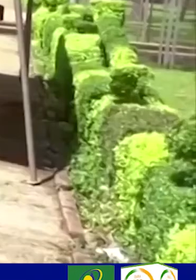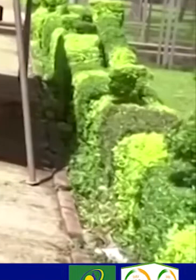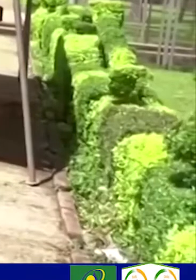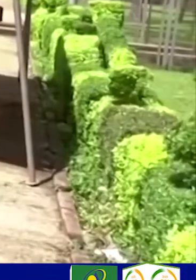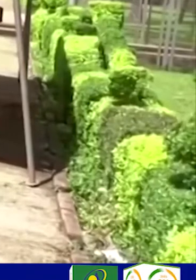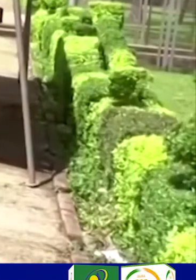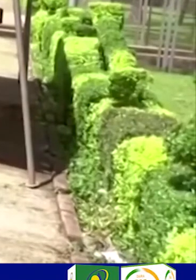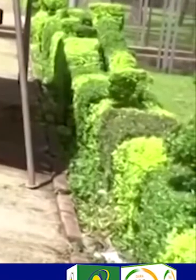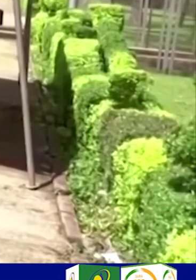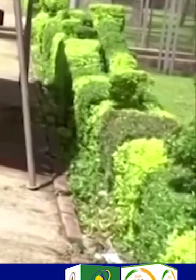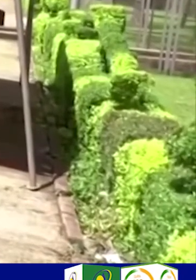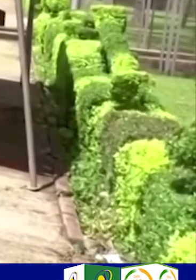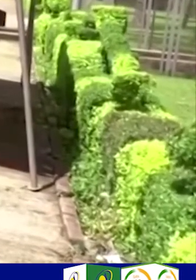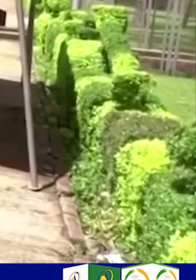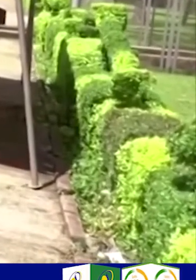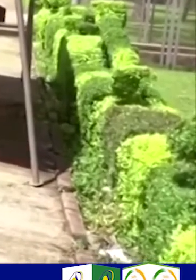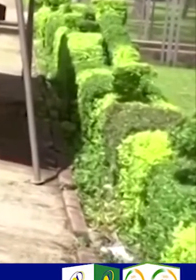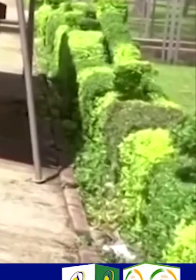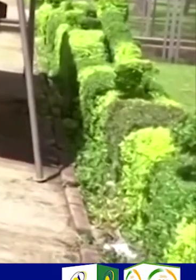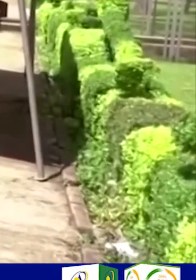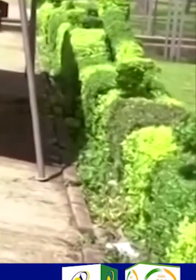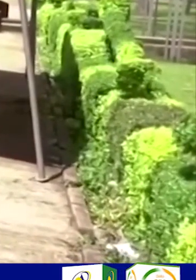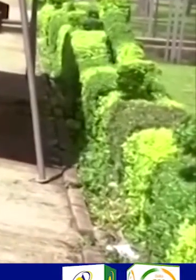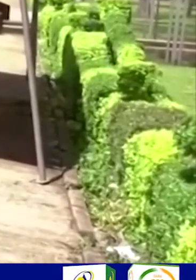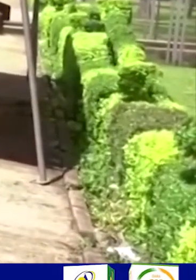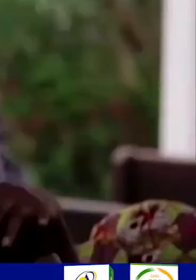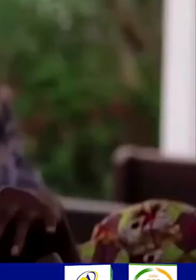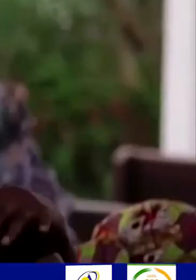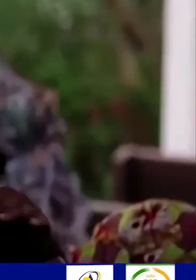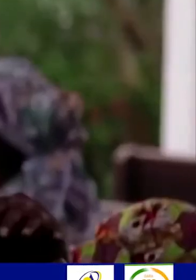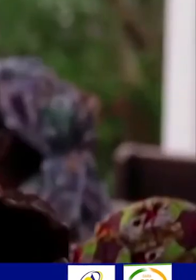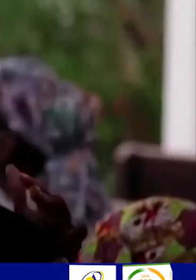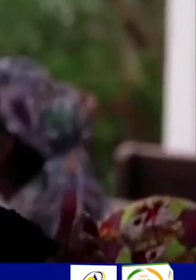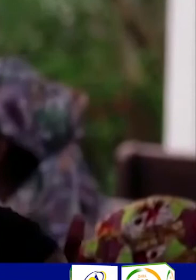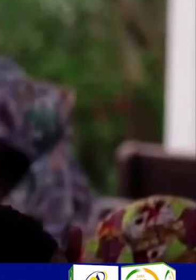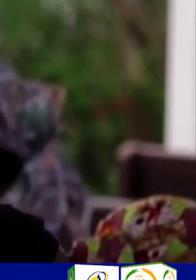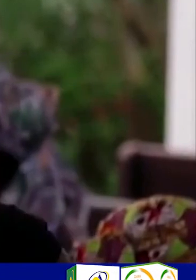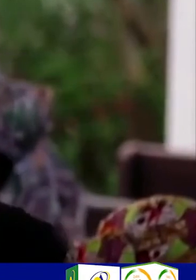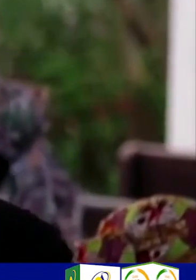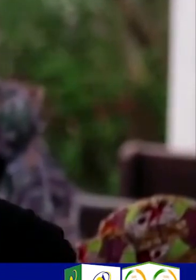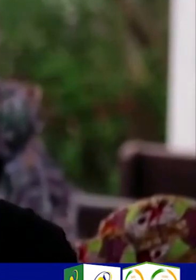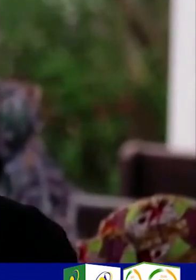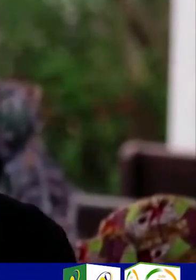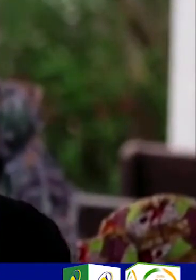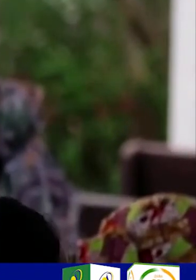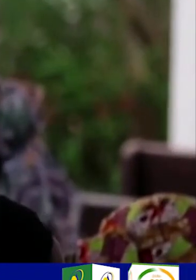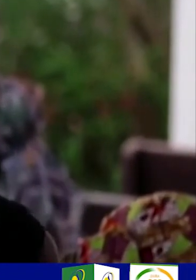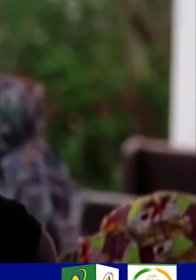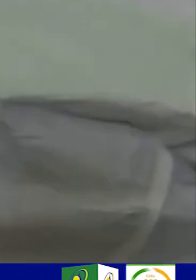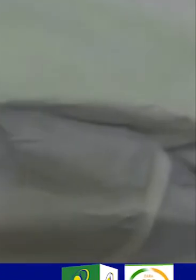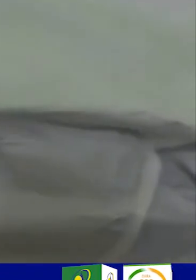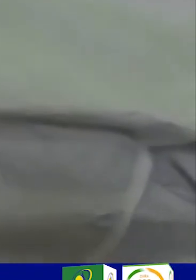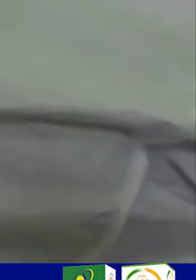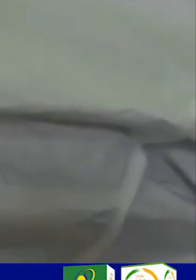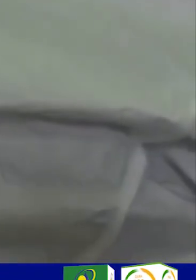hospital buildings. South Africa has reimposed coronavirus prevention restrictions such as banning alcohol sales, closing bars, enforcing a